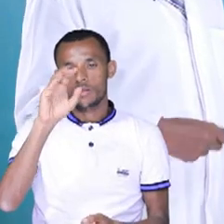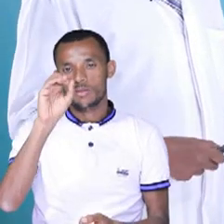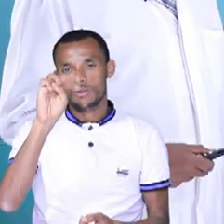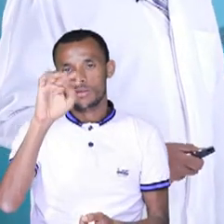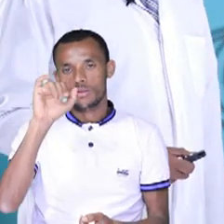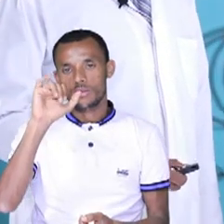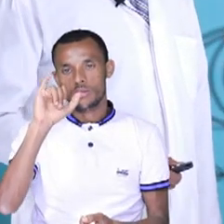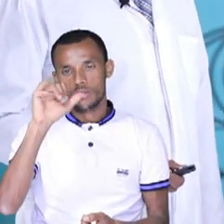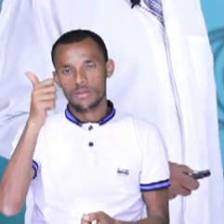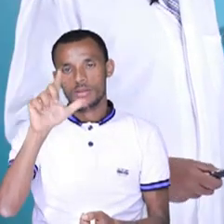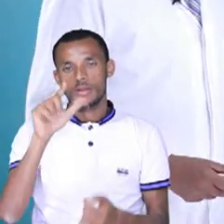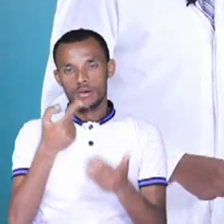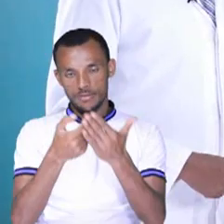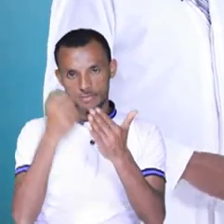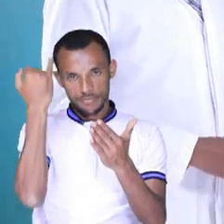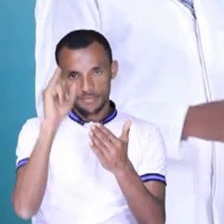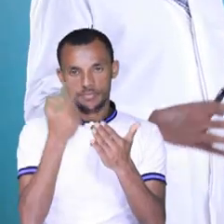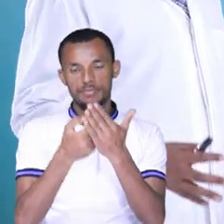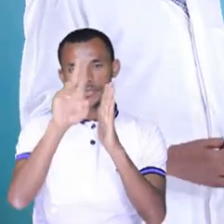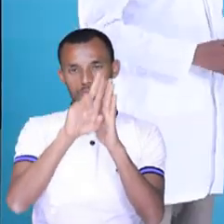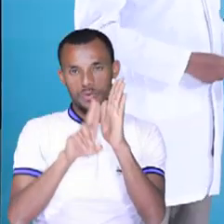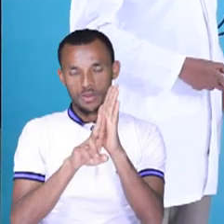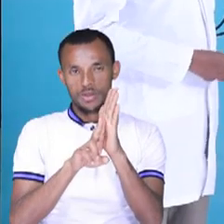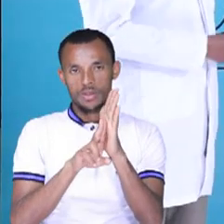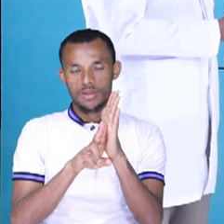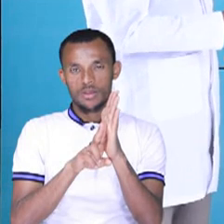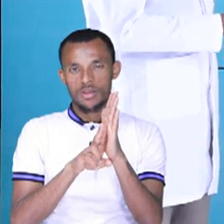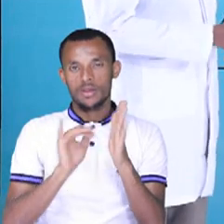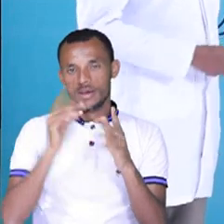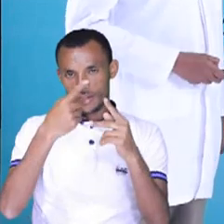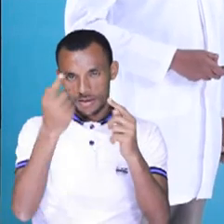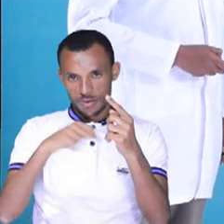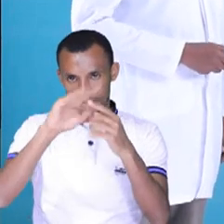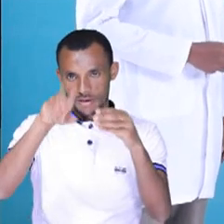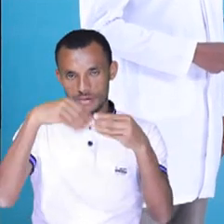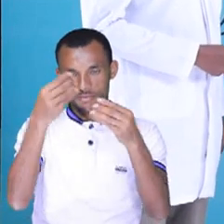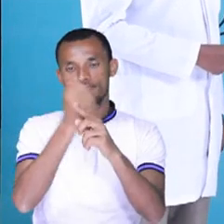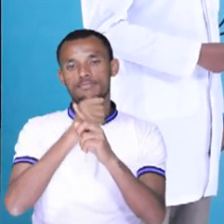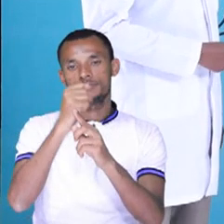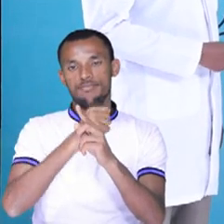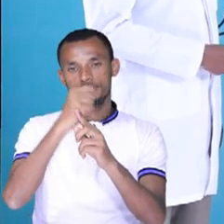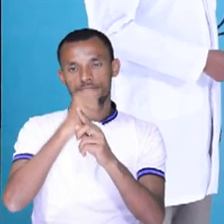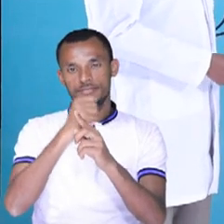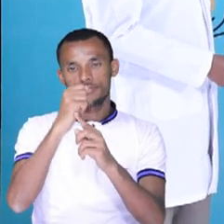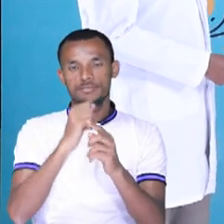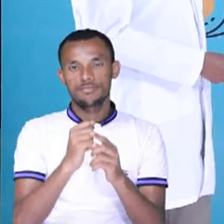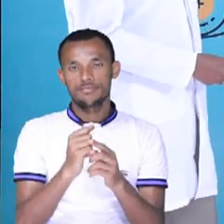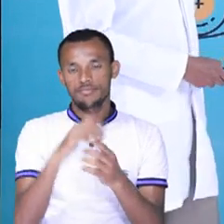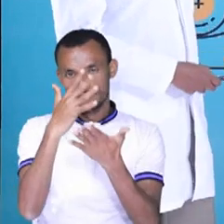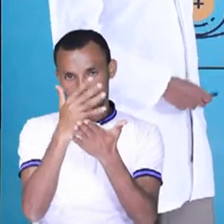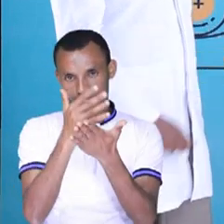So to give ideas on these units, just to end up, I will try to give us some exercises.